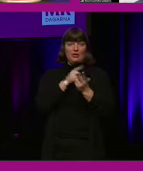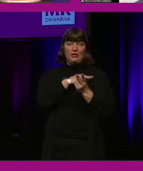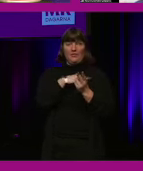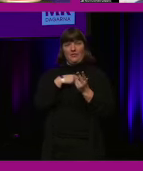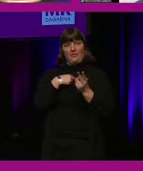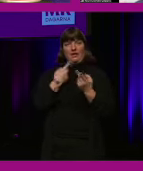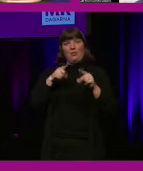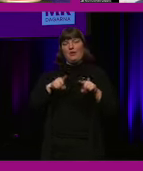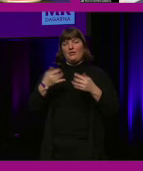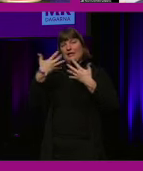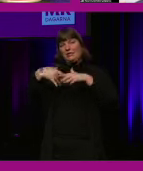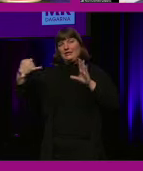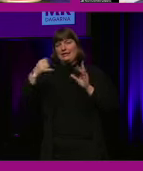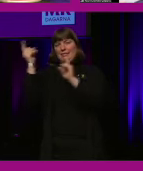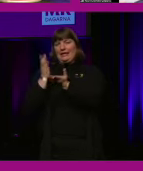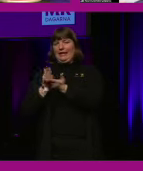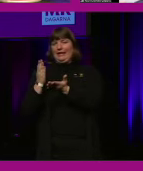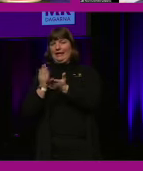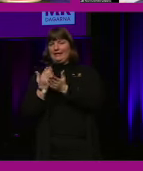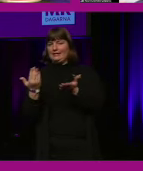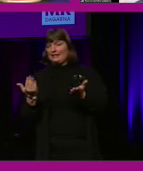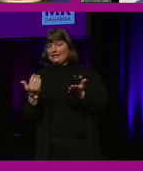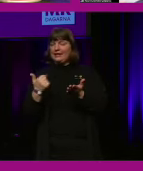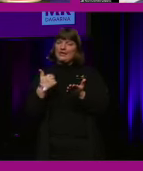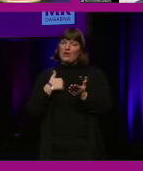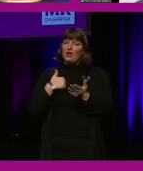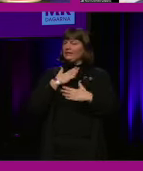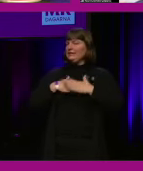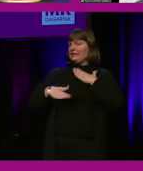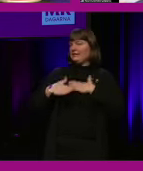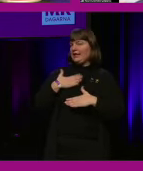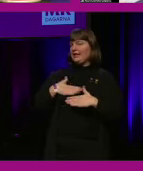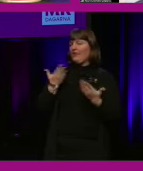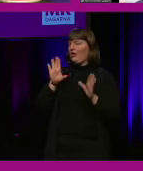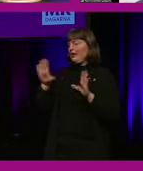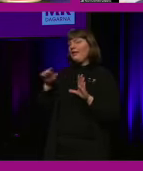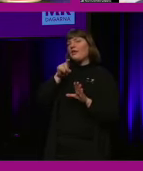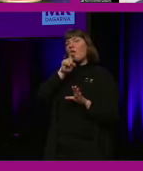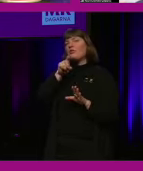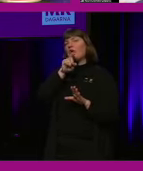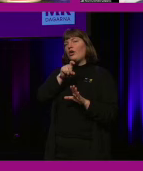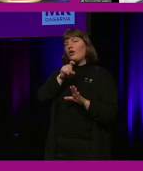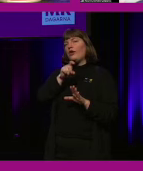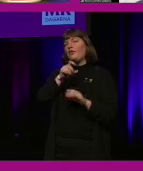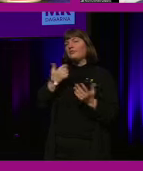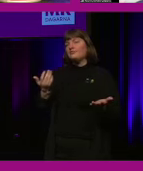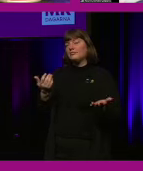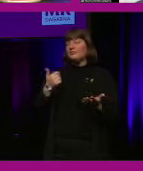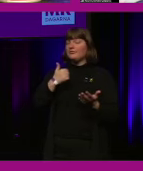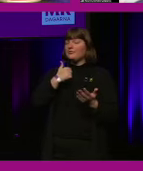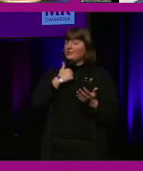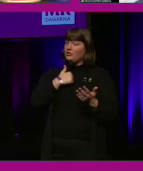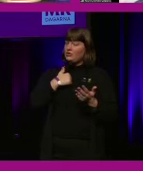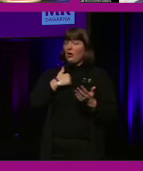rights articles. As I would just like to hear your comments to that, because I think this,